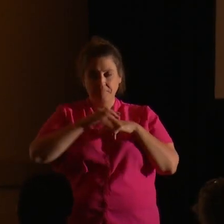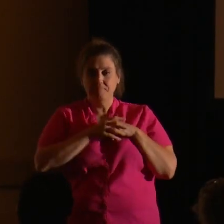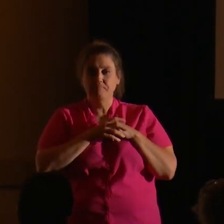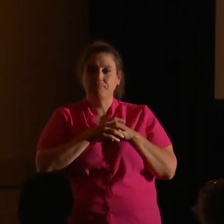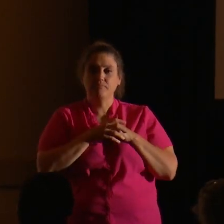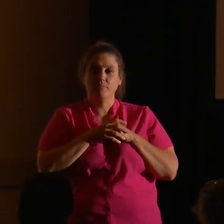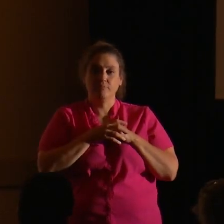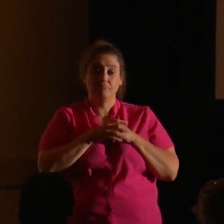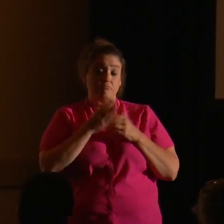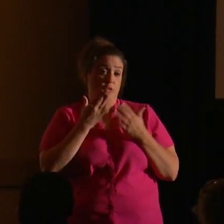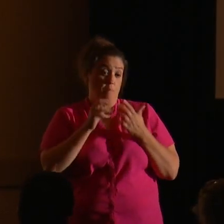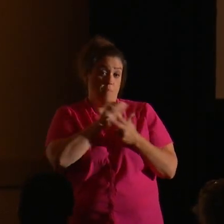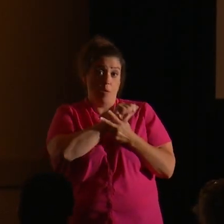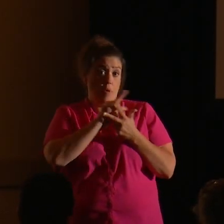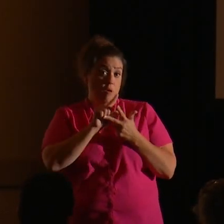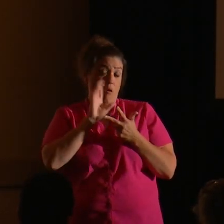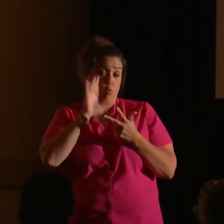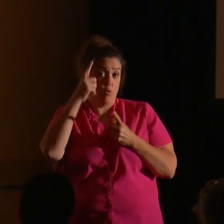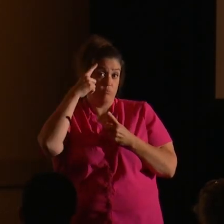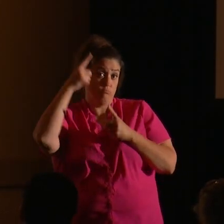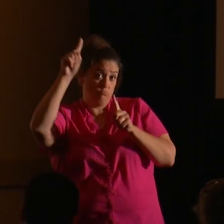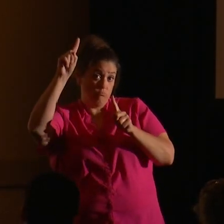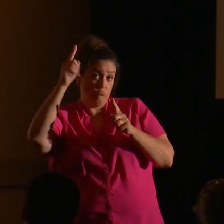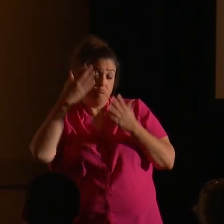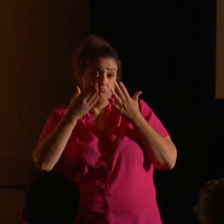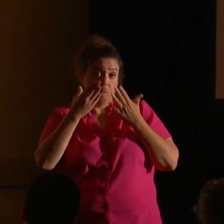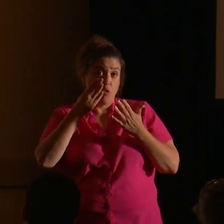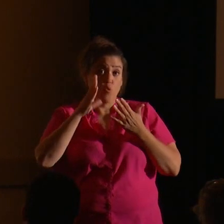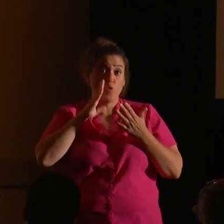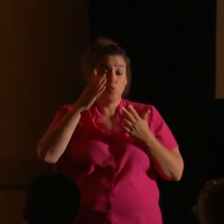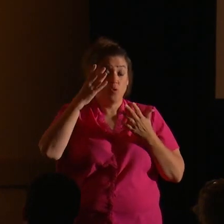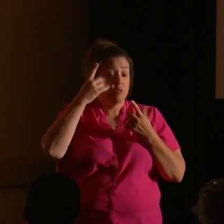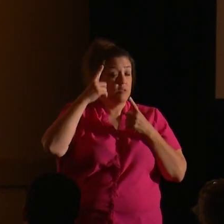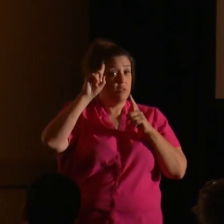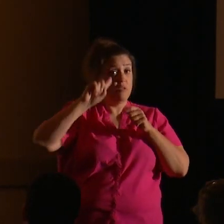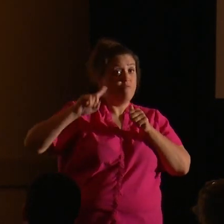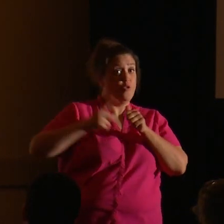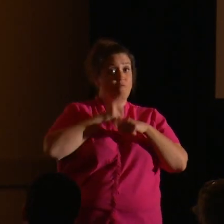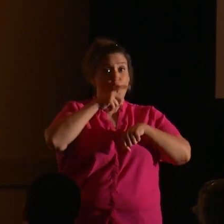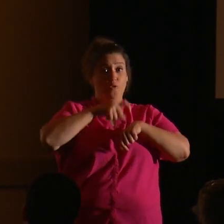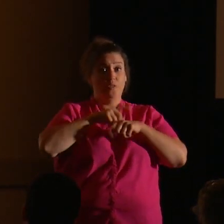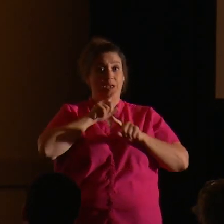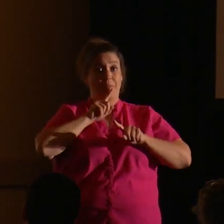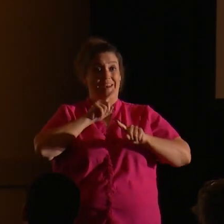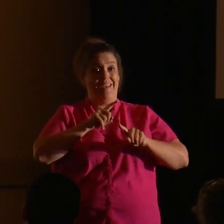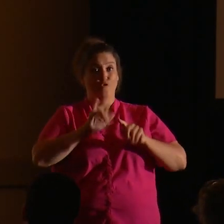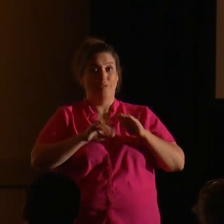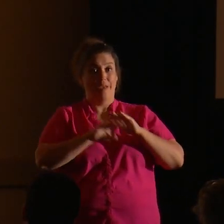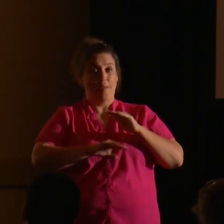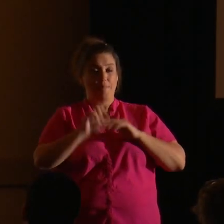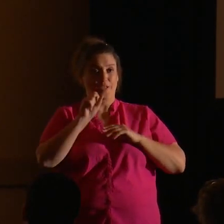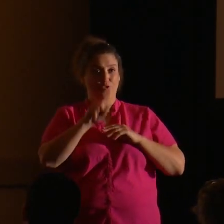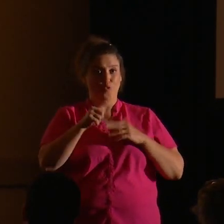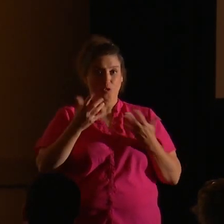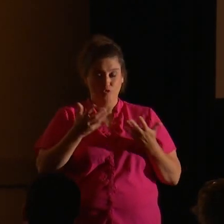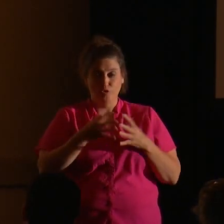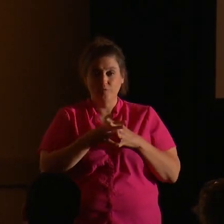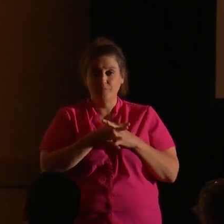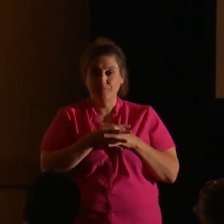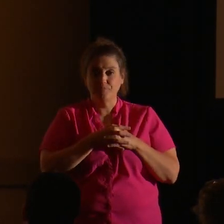Maybe all of them. That we will succeed for the first time in answering that fundamental question of are we alone.